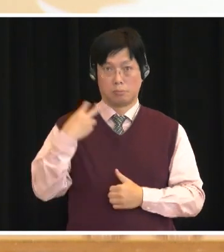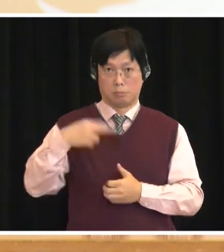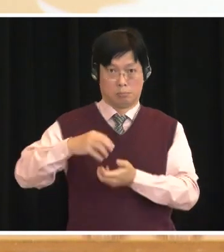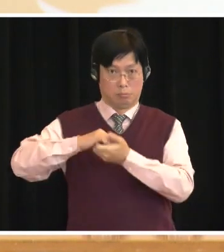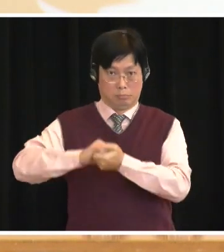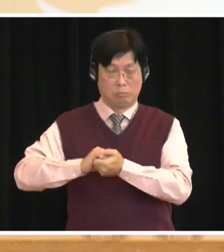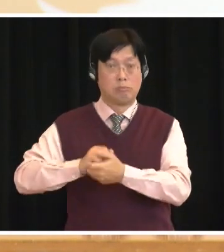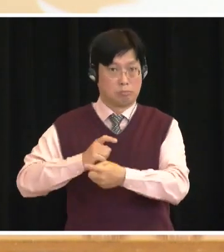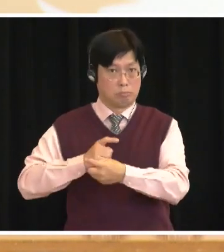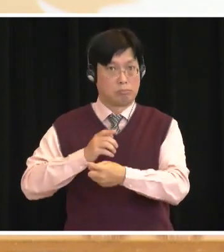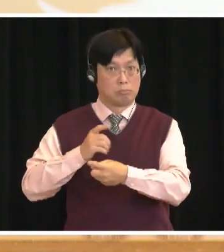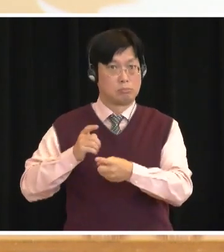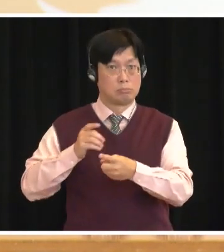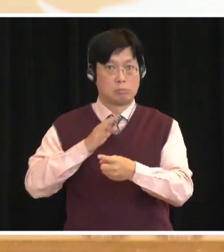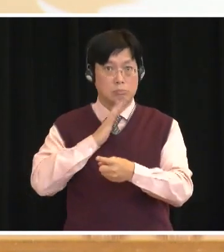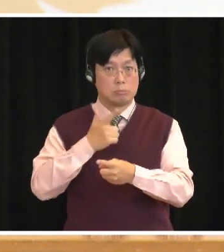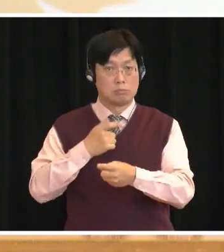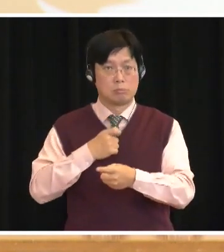or